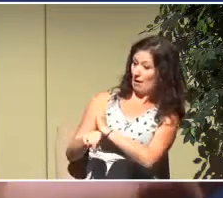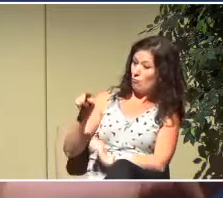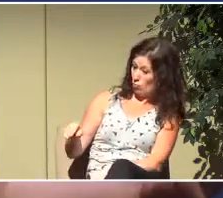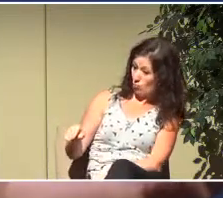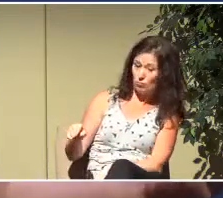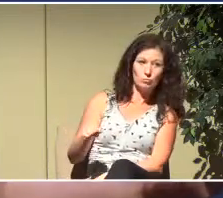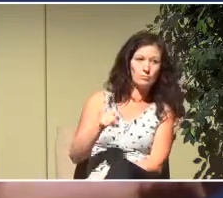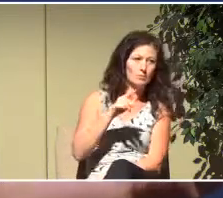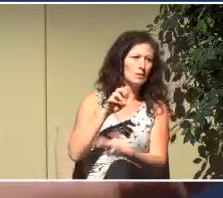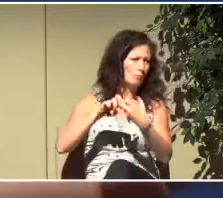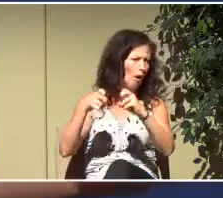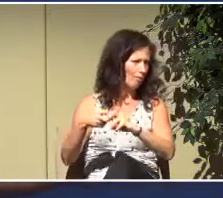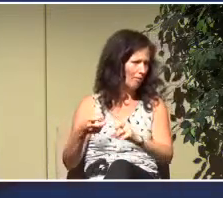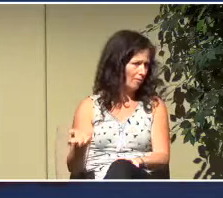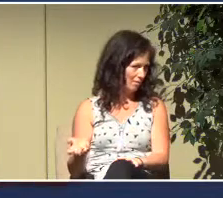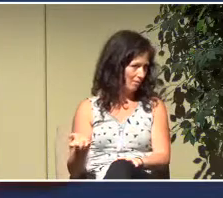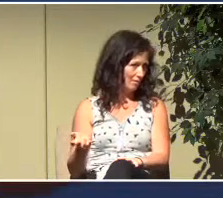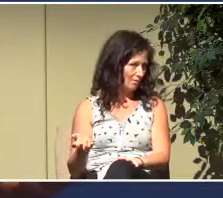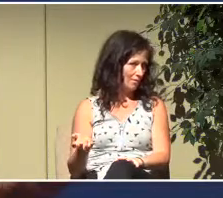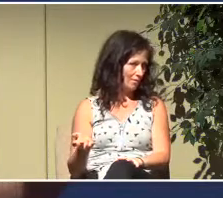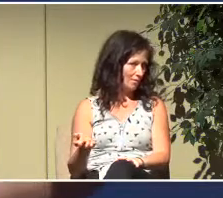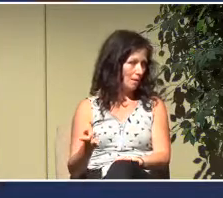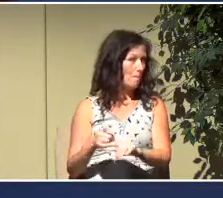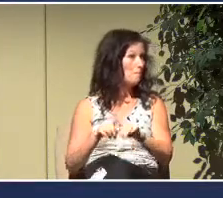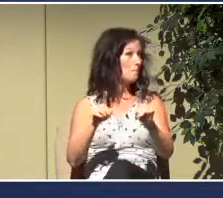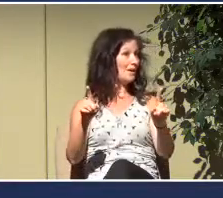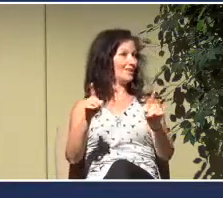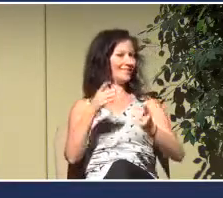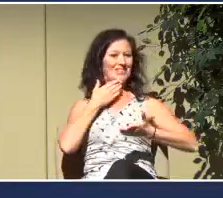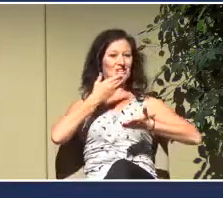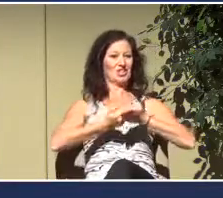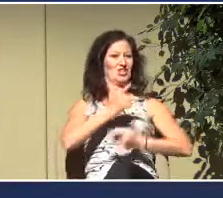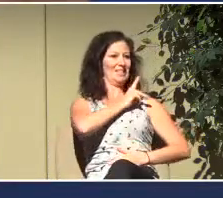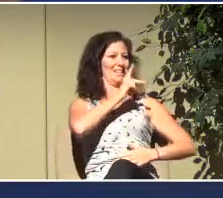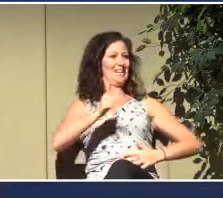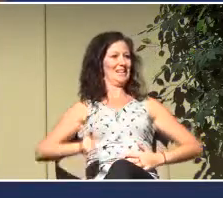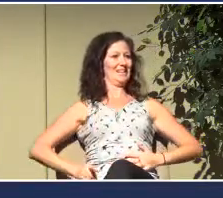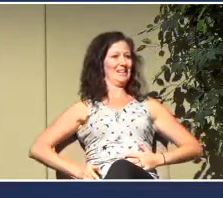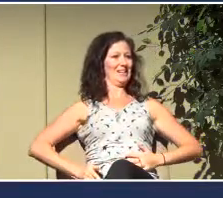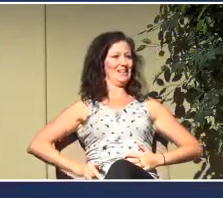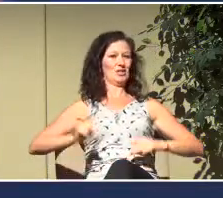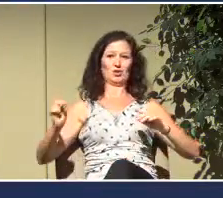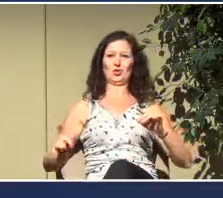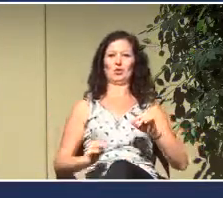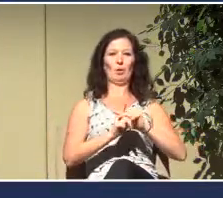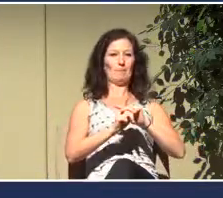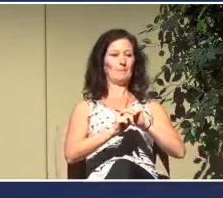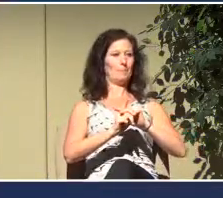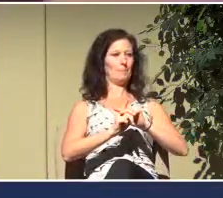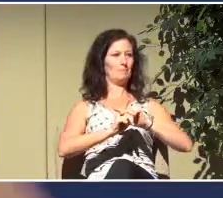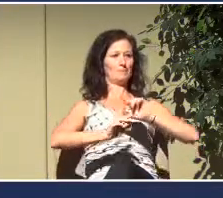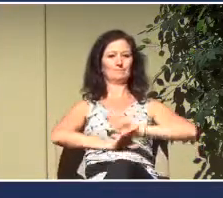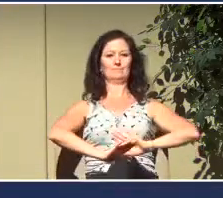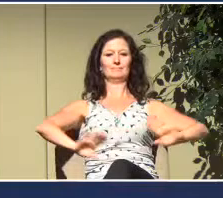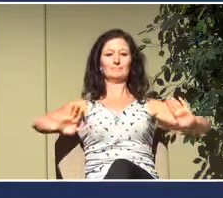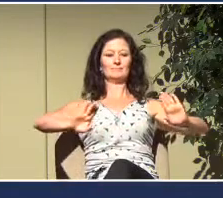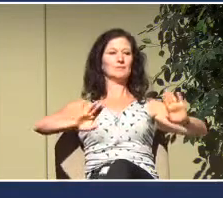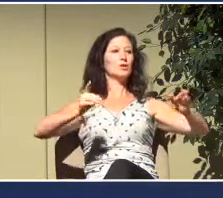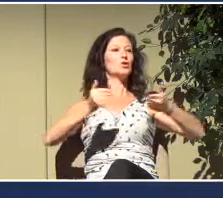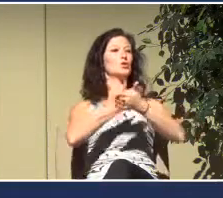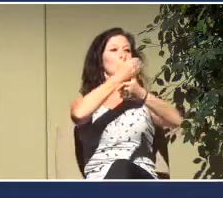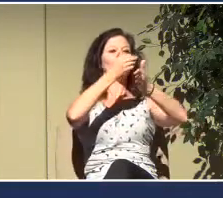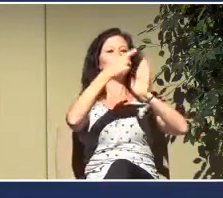real problem, right? But then a good king came to power, and he decreed emancipation for all